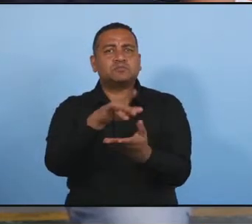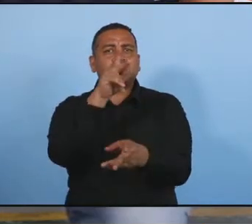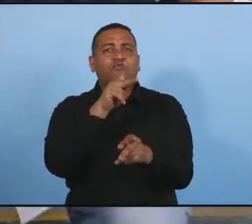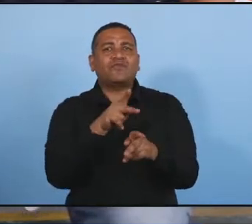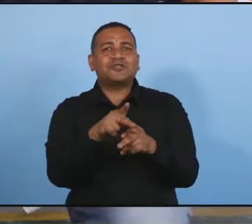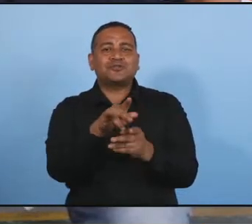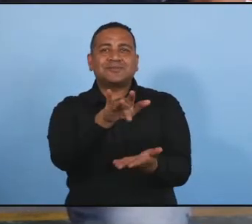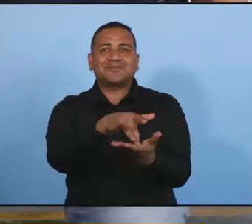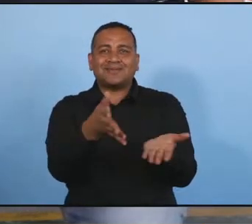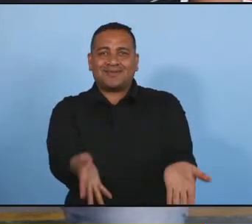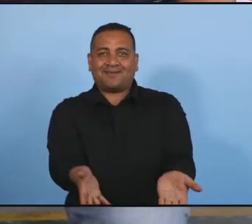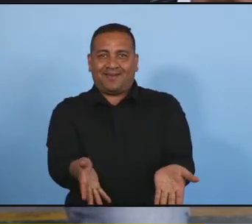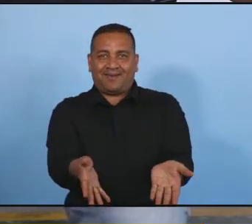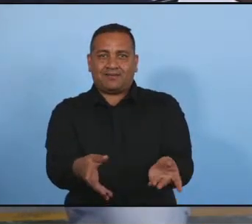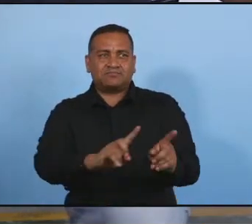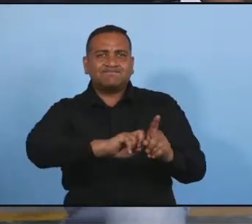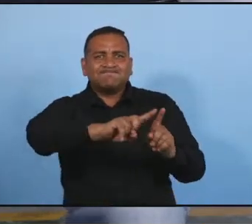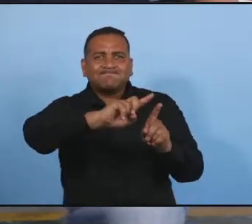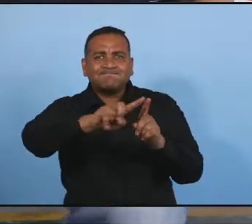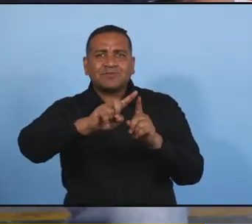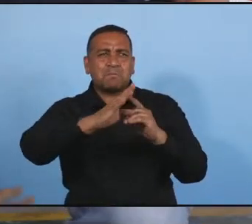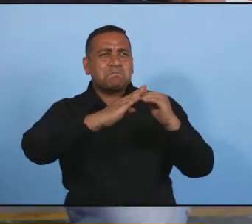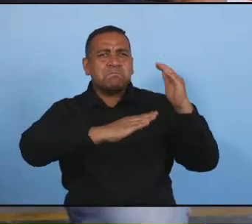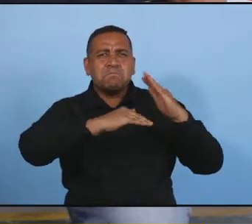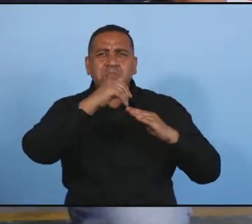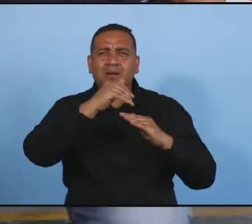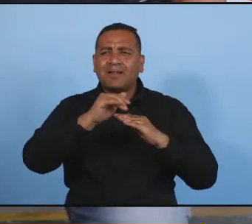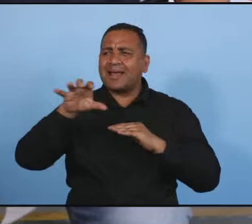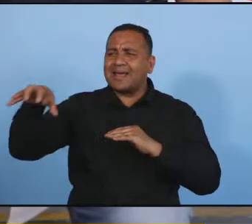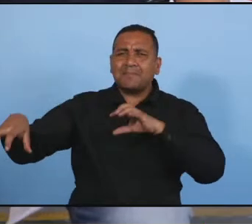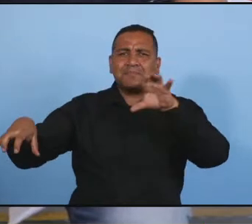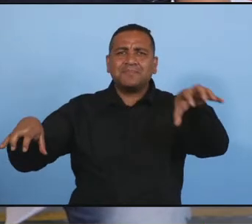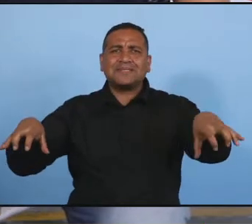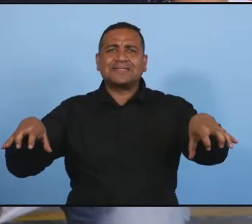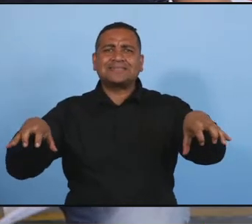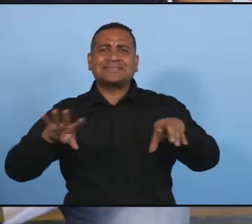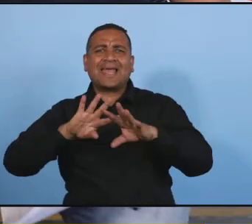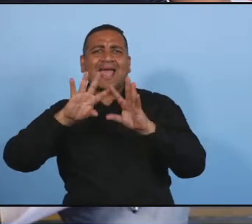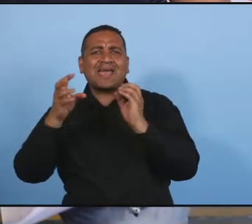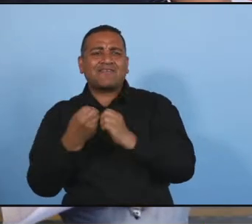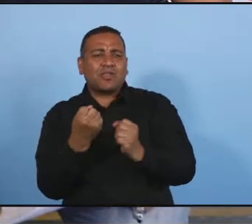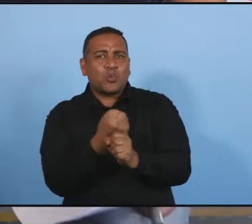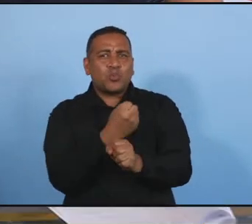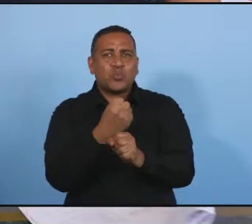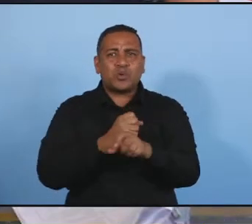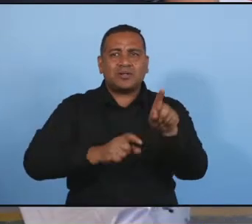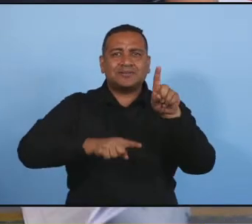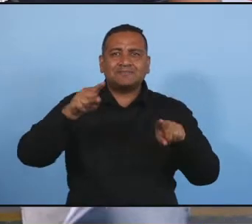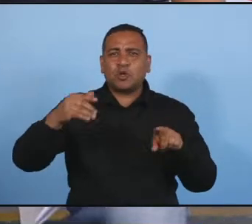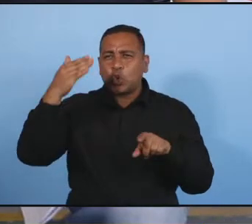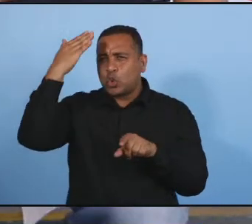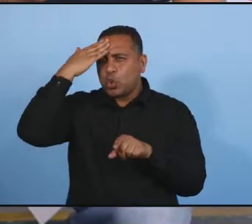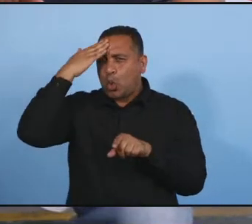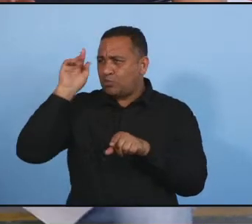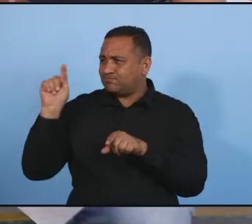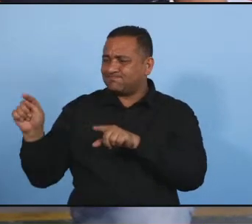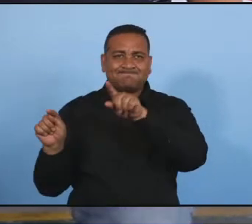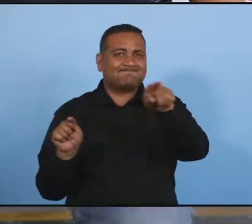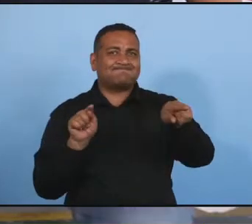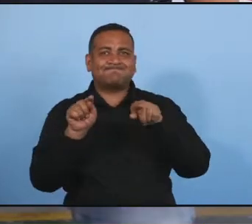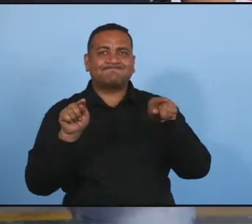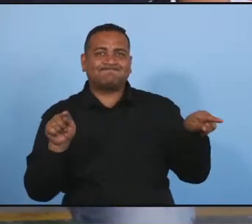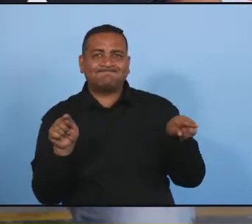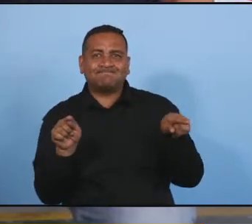like buildings everywhere here with lots of things inside, and we're quite keen to find out what's in there as well. But as you know, with the Link Show, it is